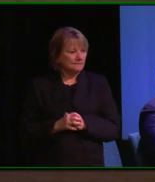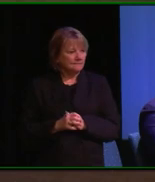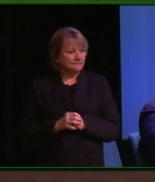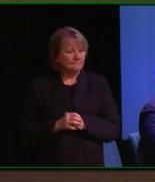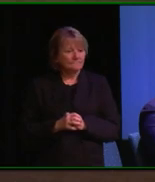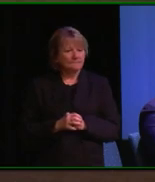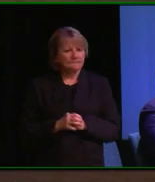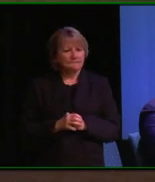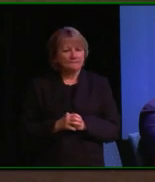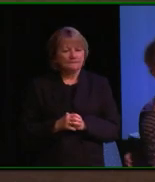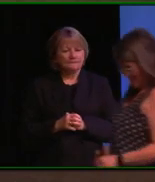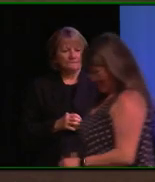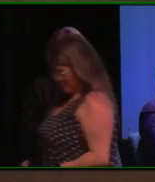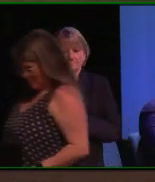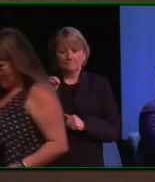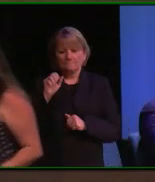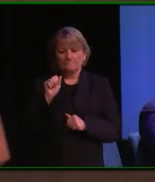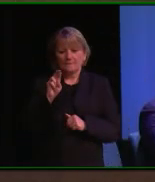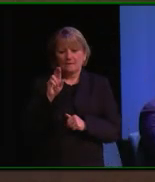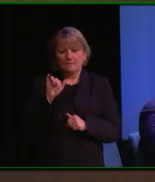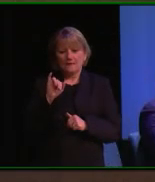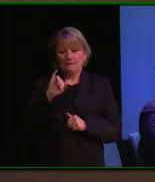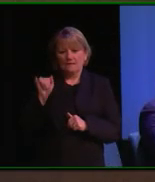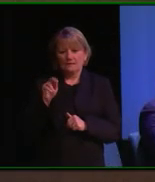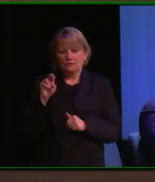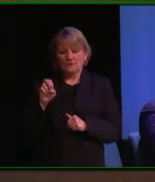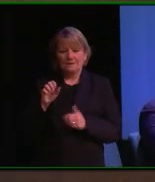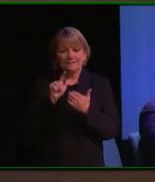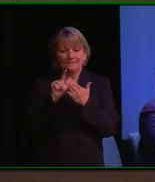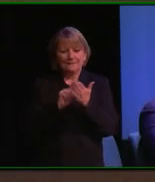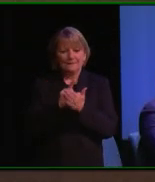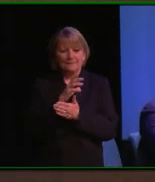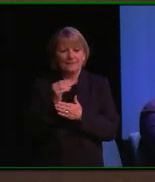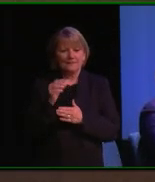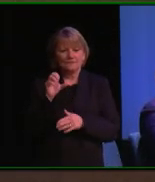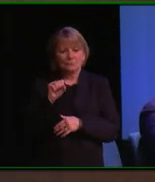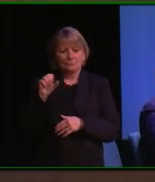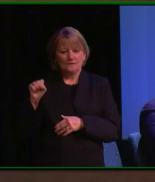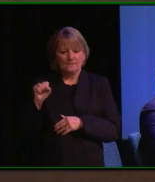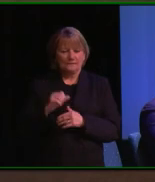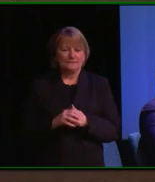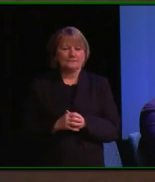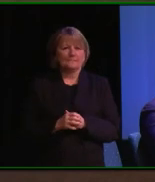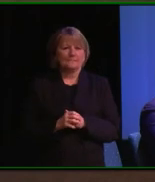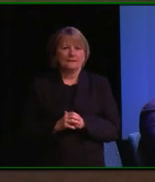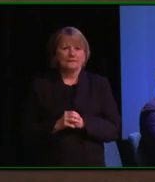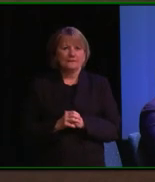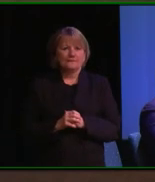Mary Jane Meneses, Legal and Social Studies.